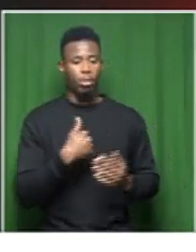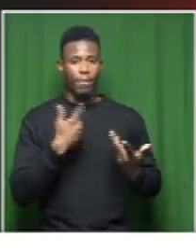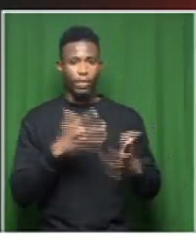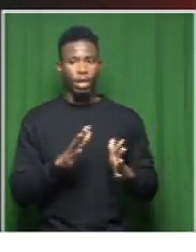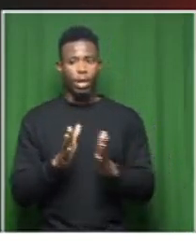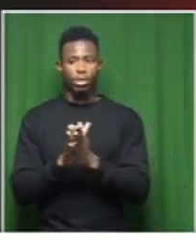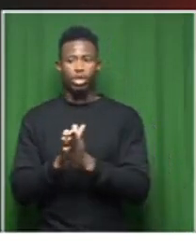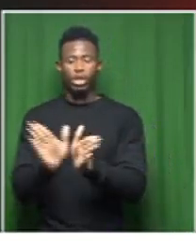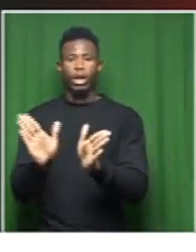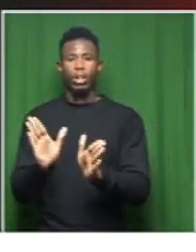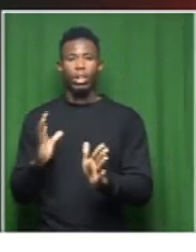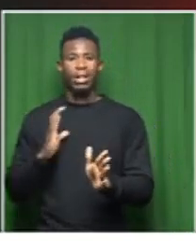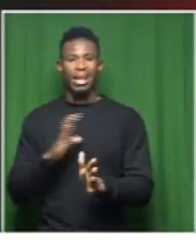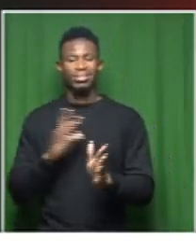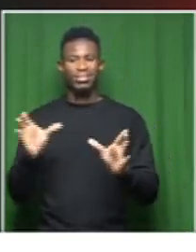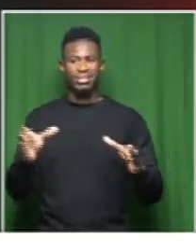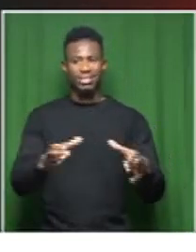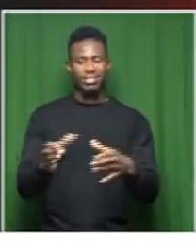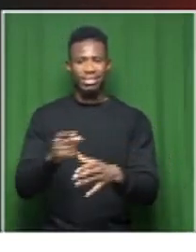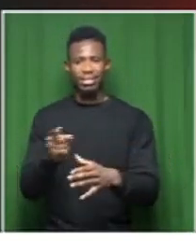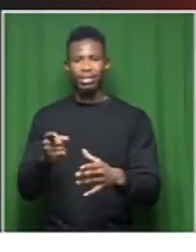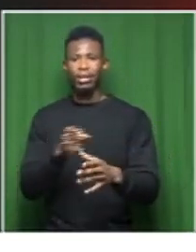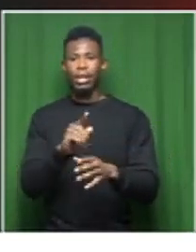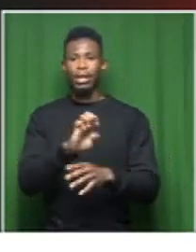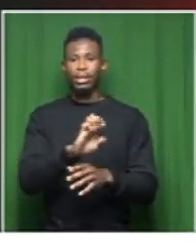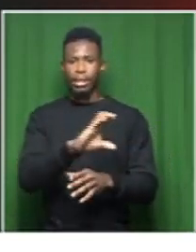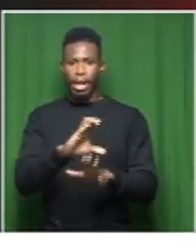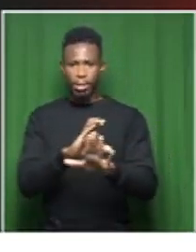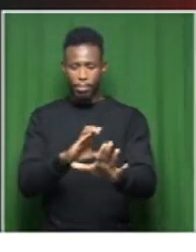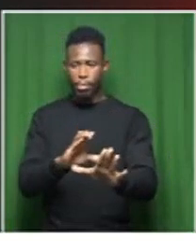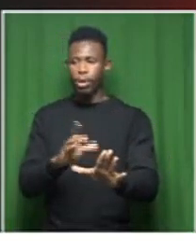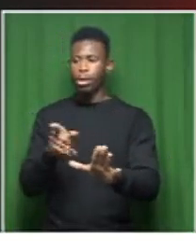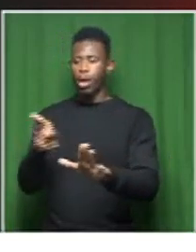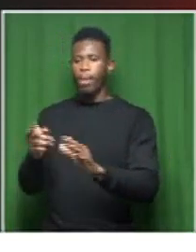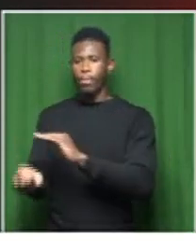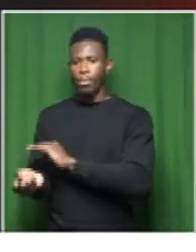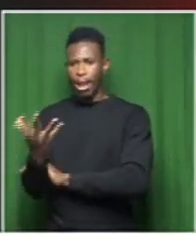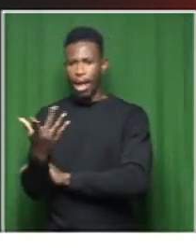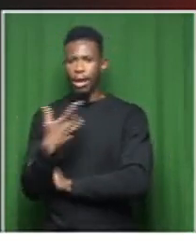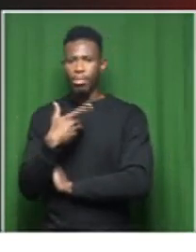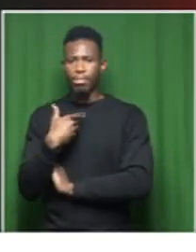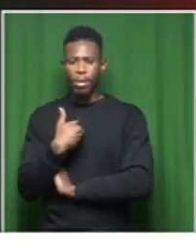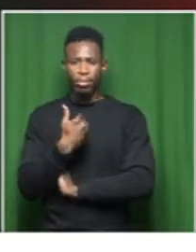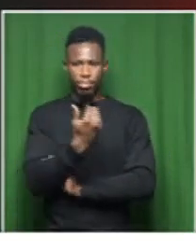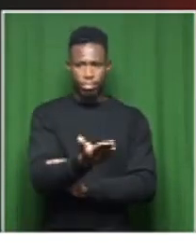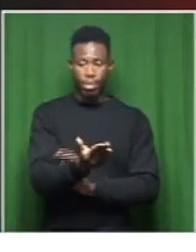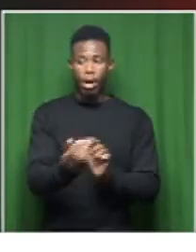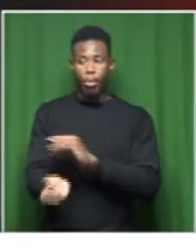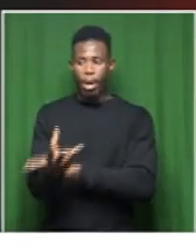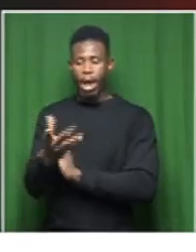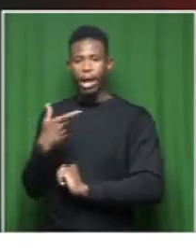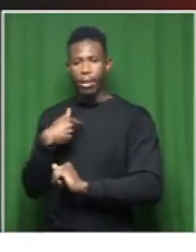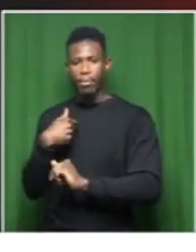general councils on Monday. It was Eastern Cape by virtual, and Mpumalanga, I went there physically. But